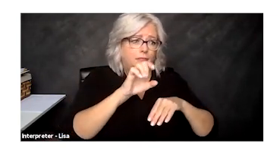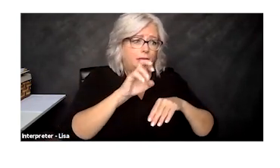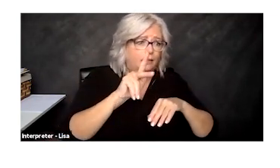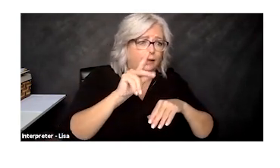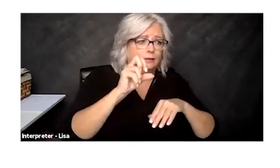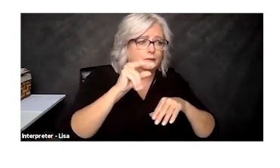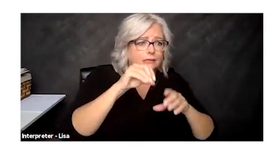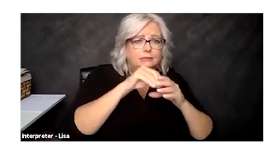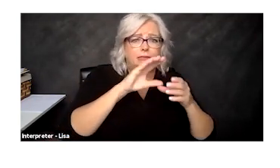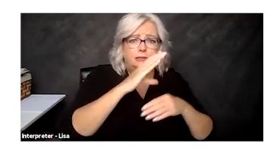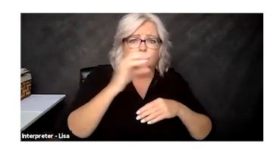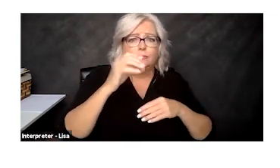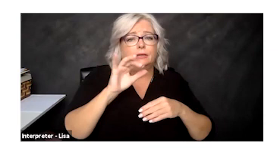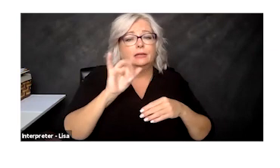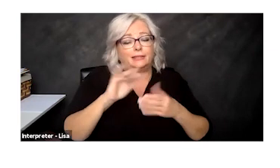that's going to be an issue as well.